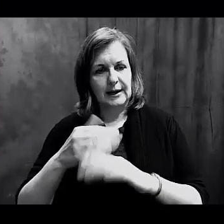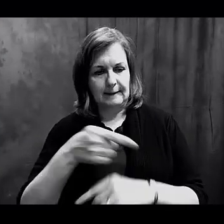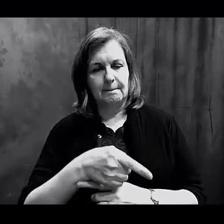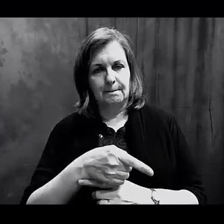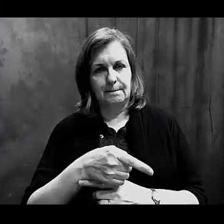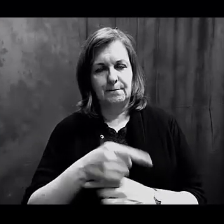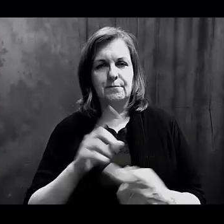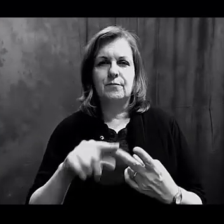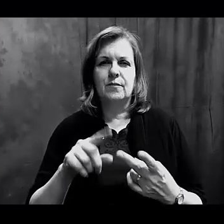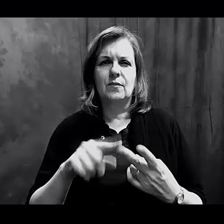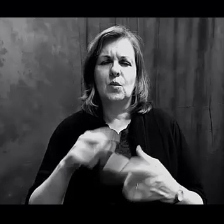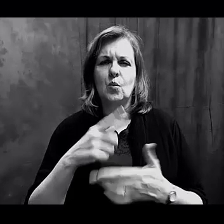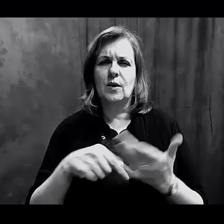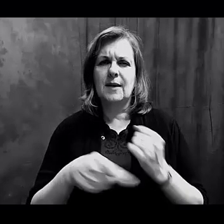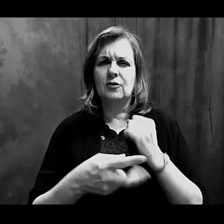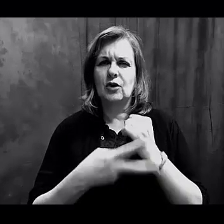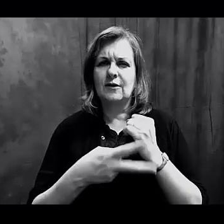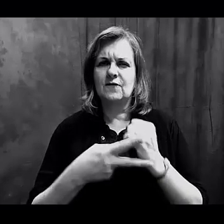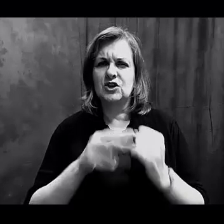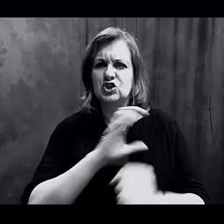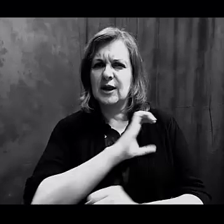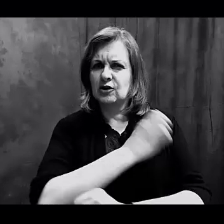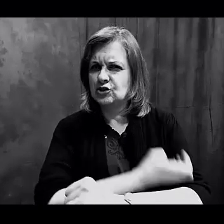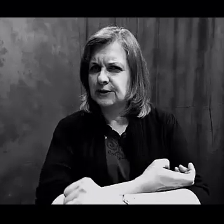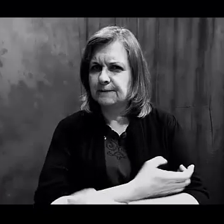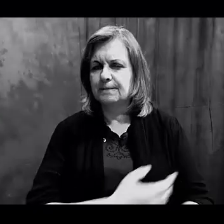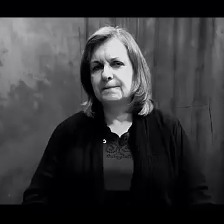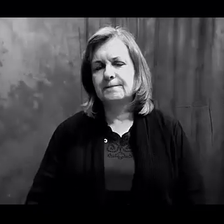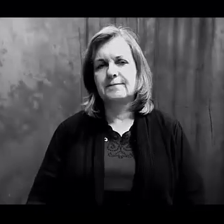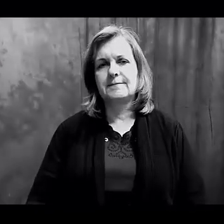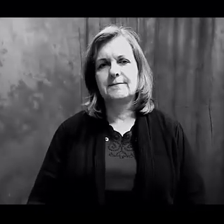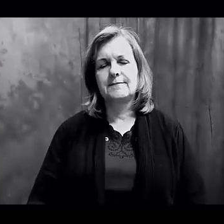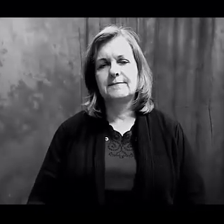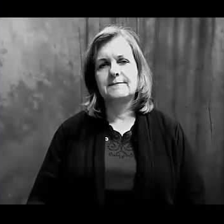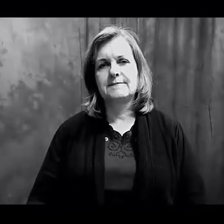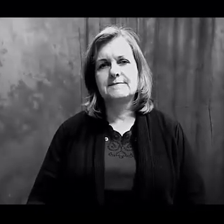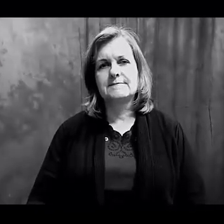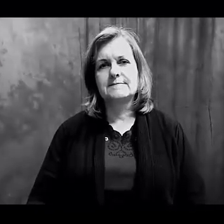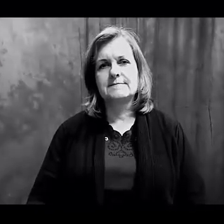it. What about conservation of energy?